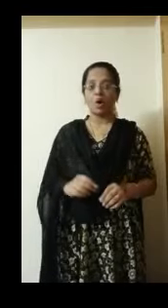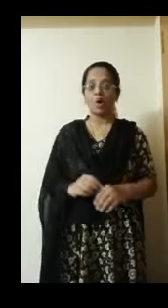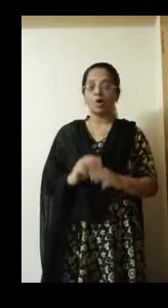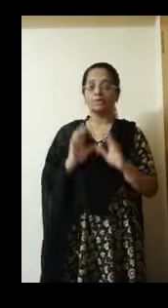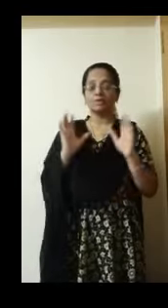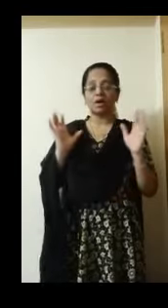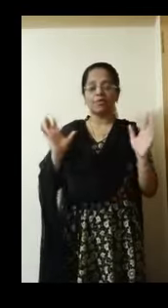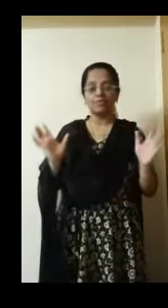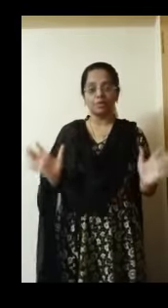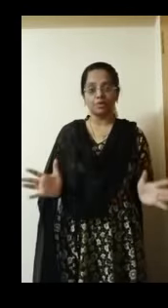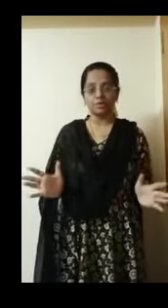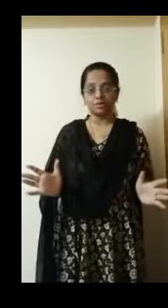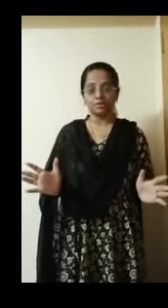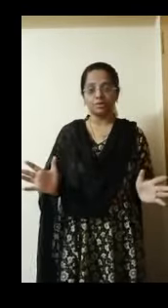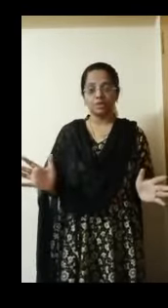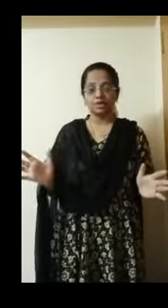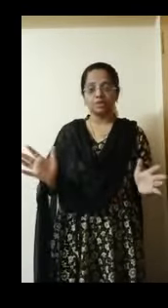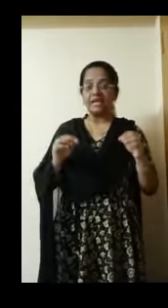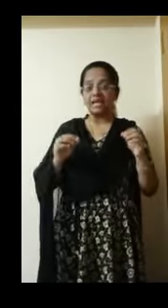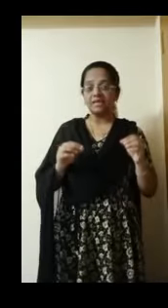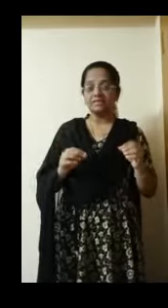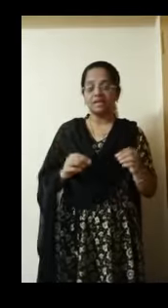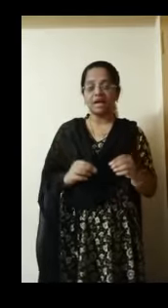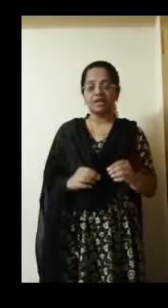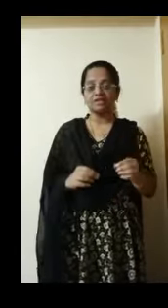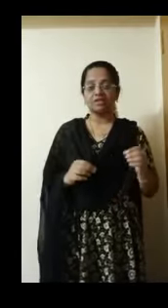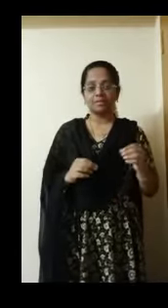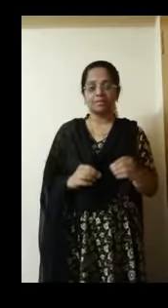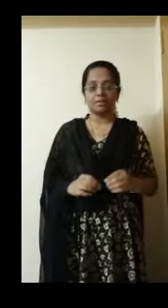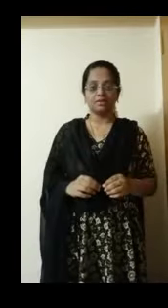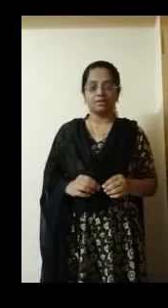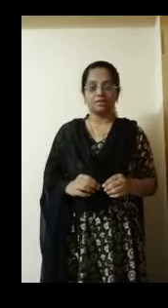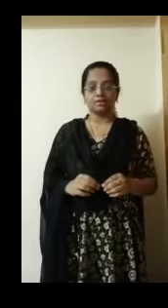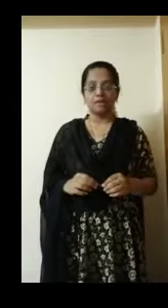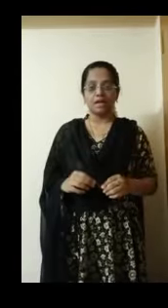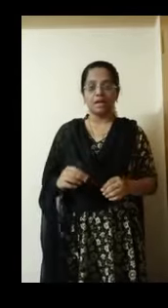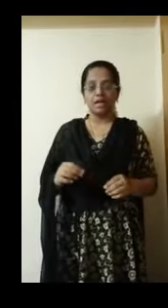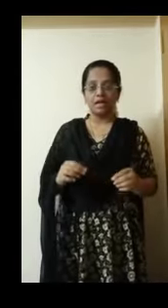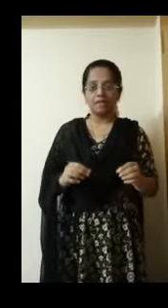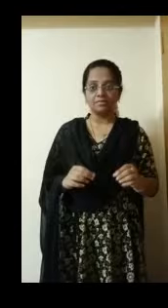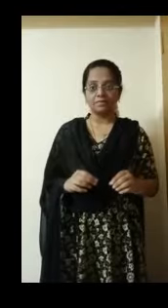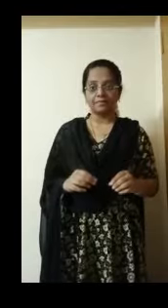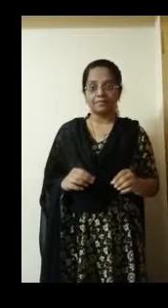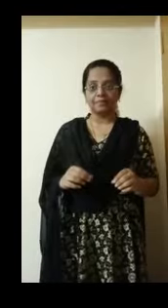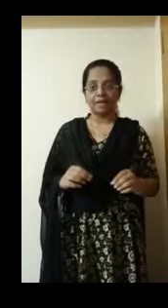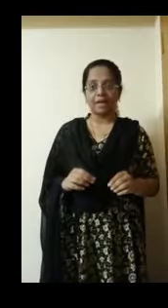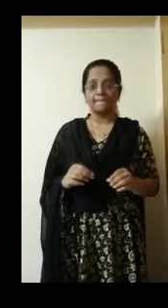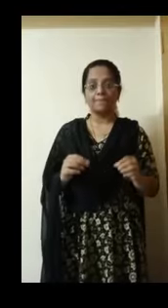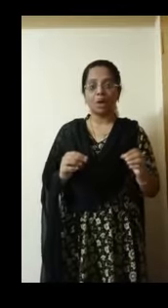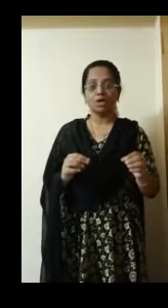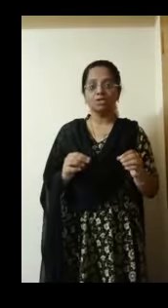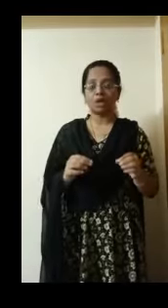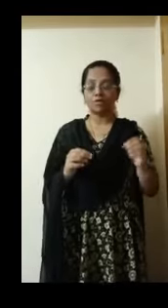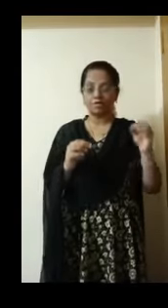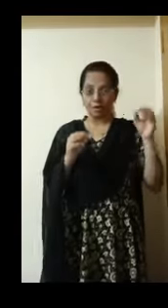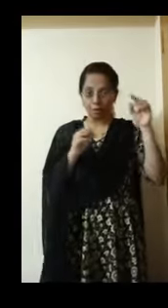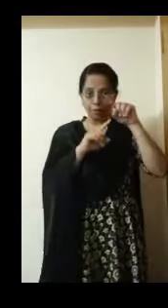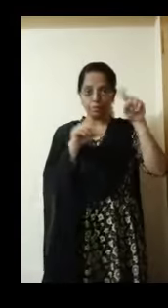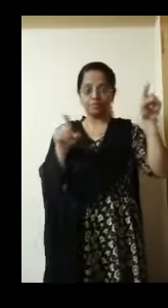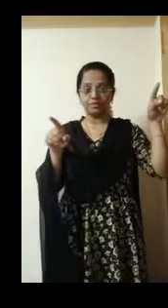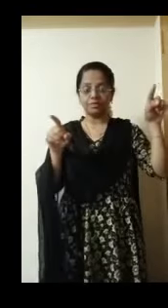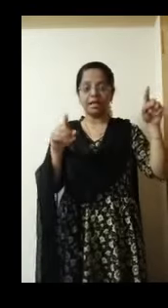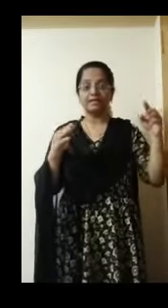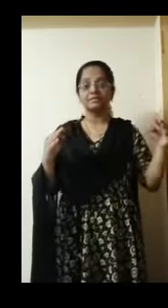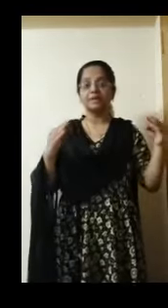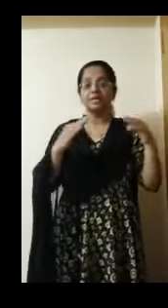and lots of doors. So, eaves and chimneys. Eaves. A part of a